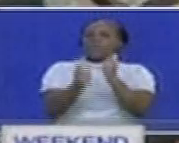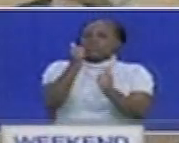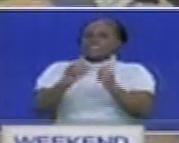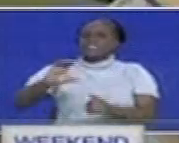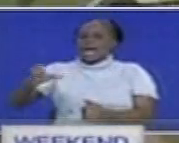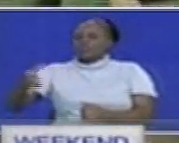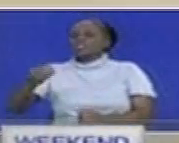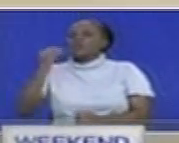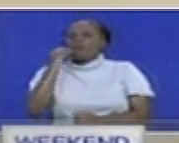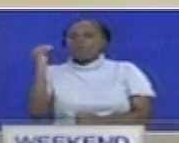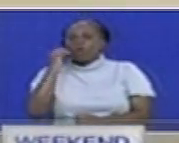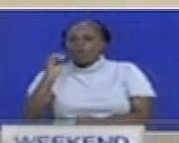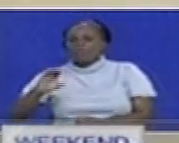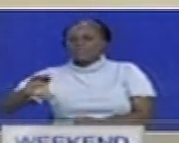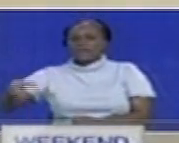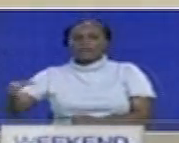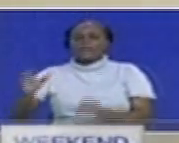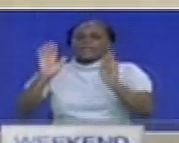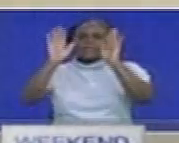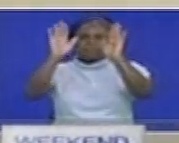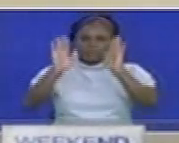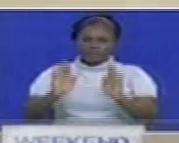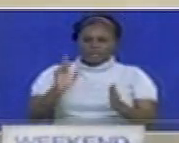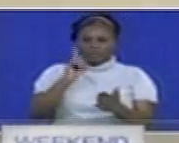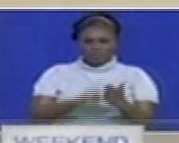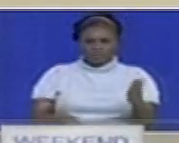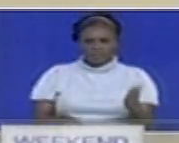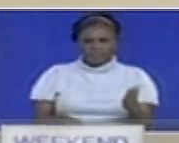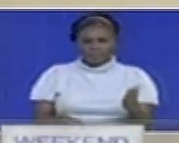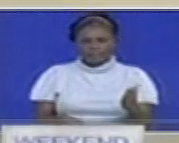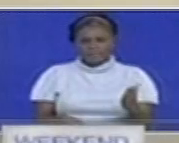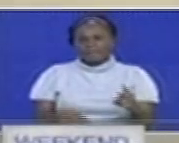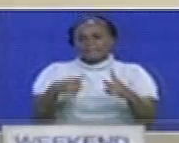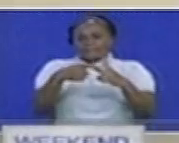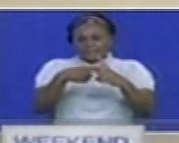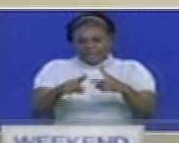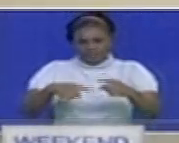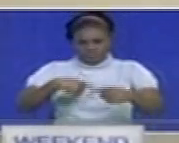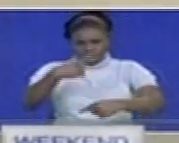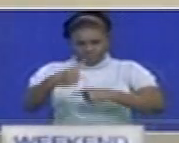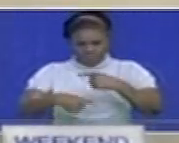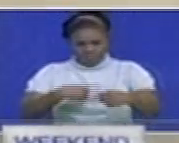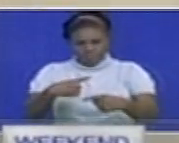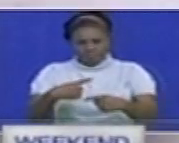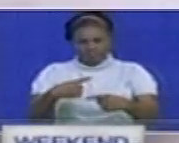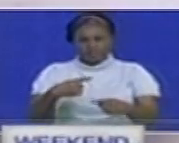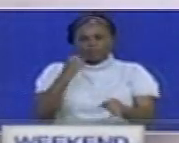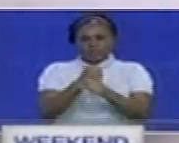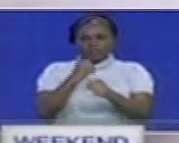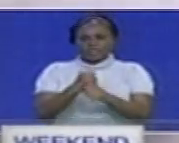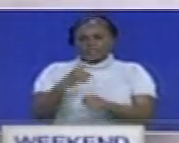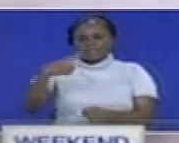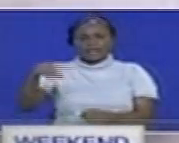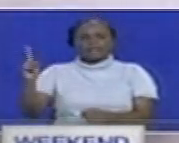be home to the city. What is important is to start a process of putting things right. All